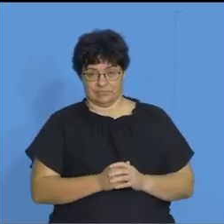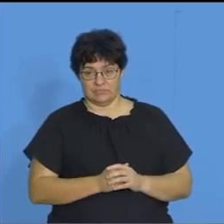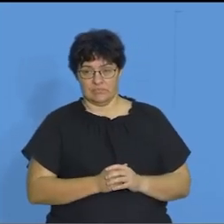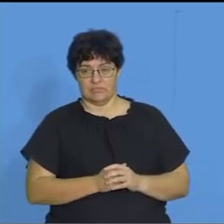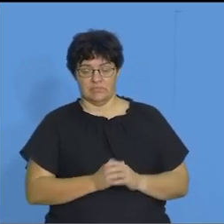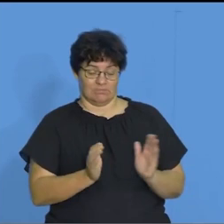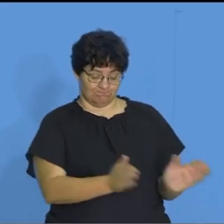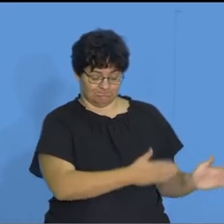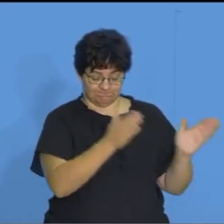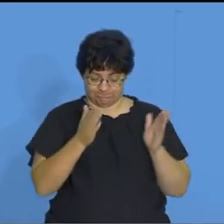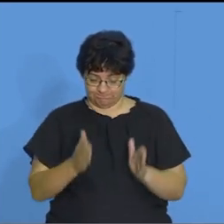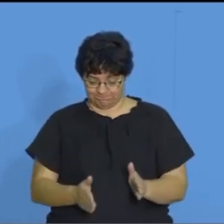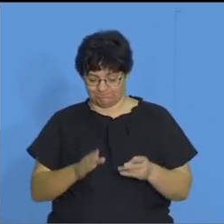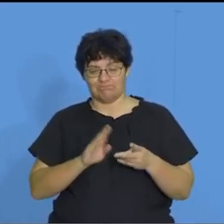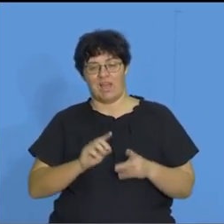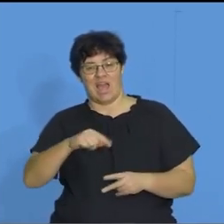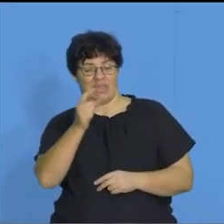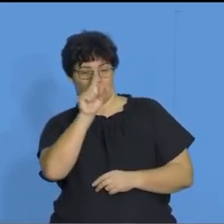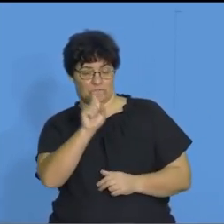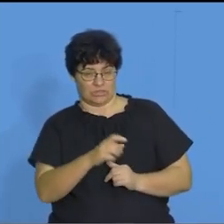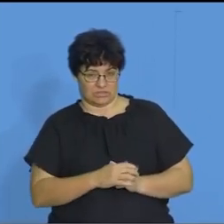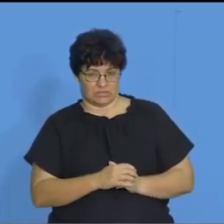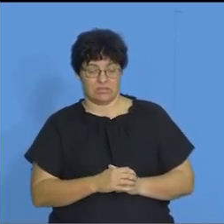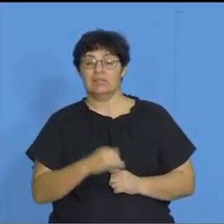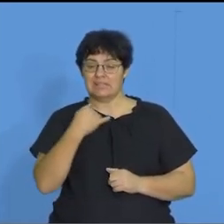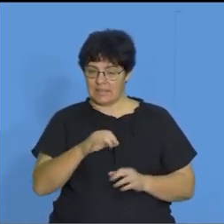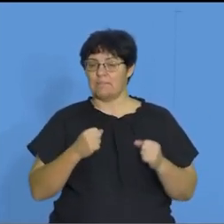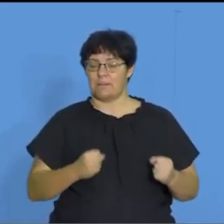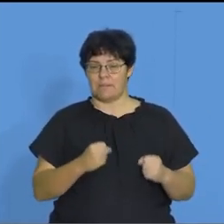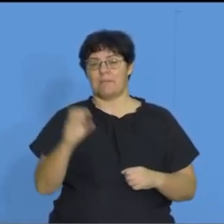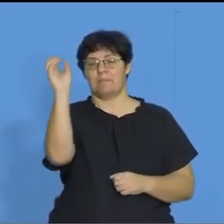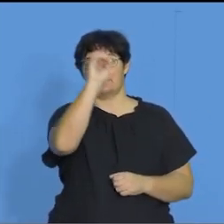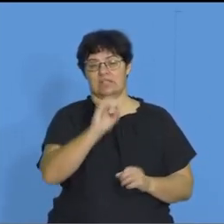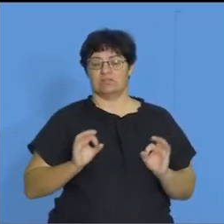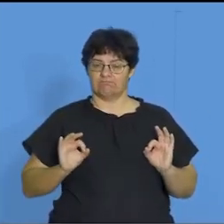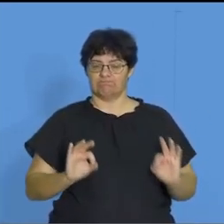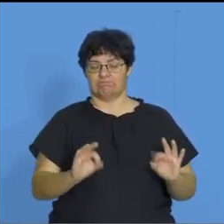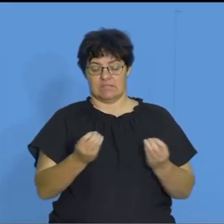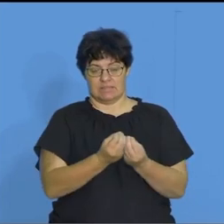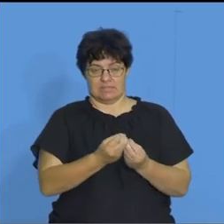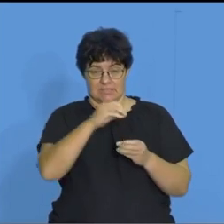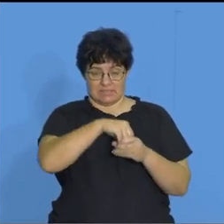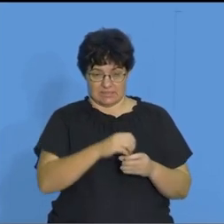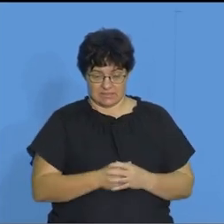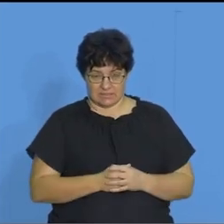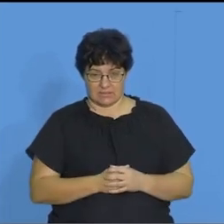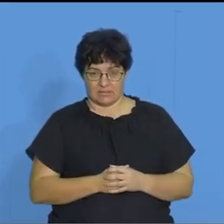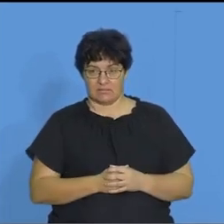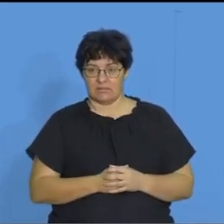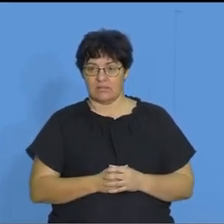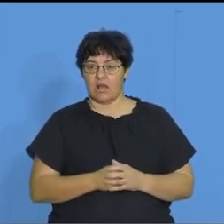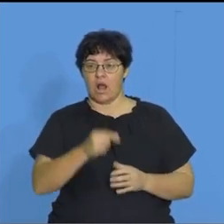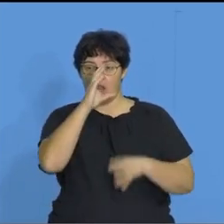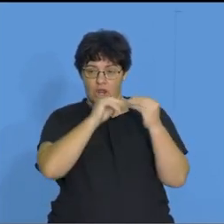let's look at a different question altogether, still addressing percentage purity of a substance. It says here, a learner